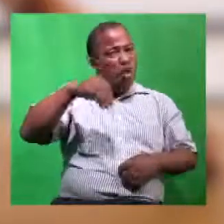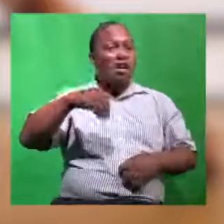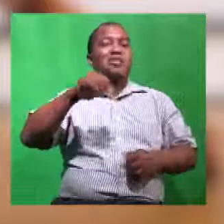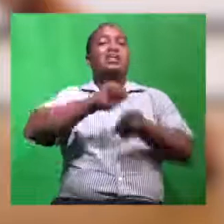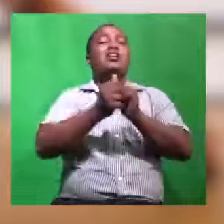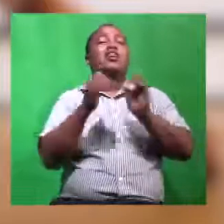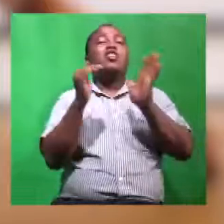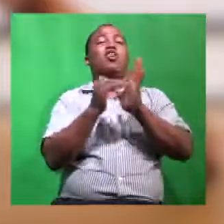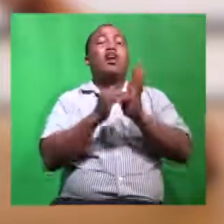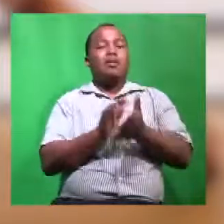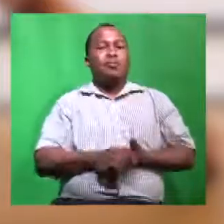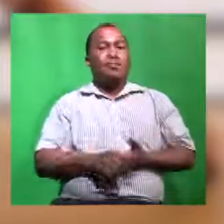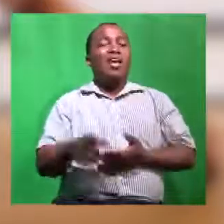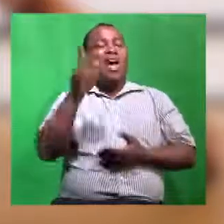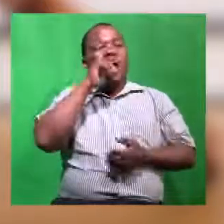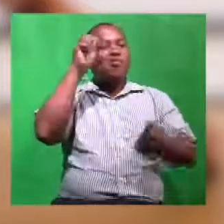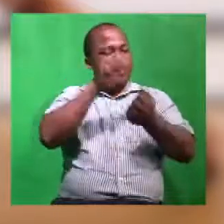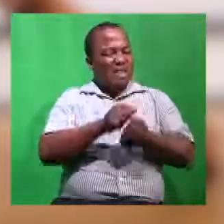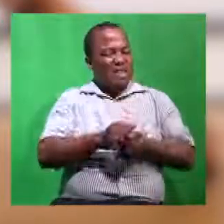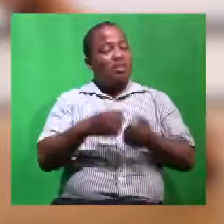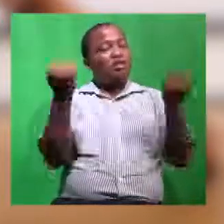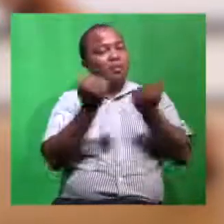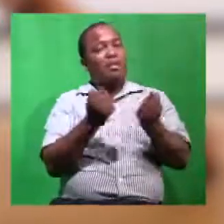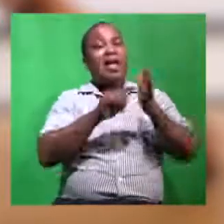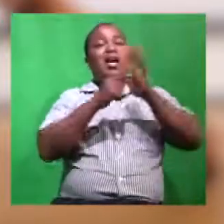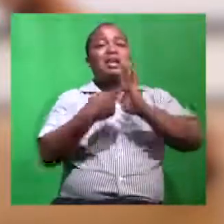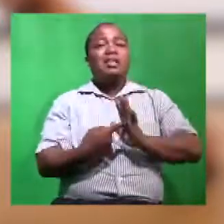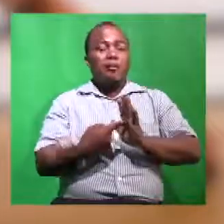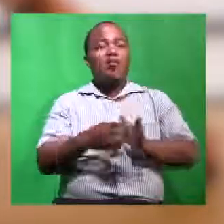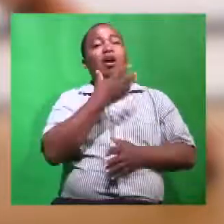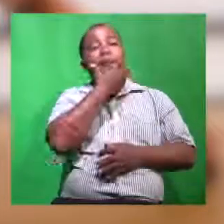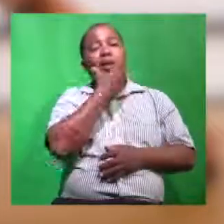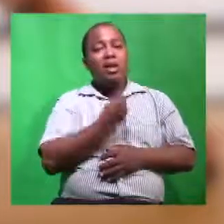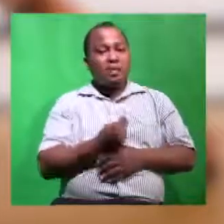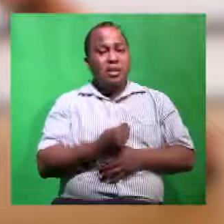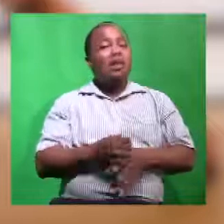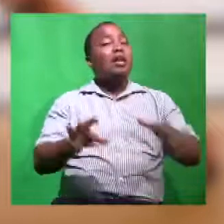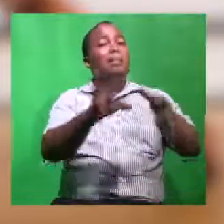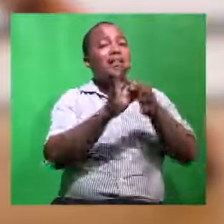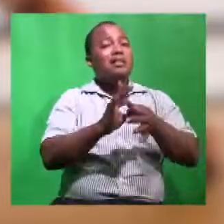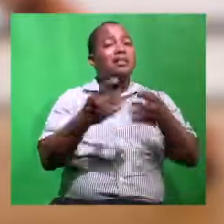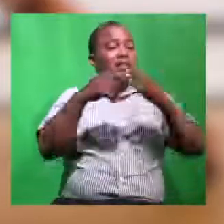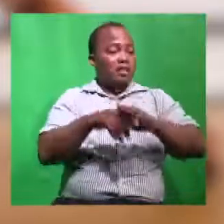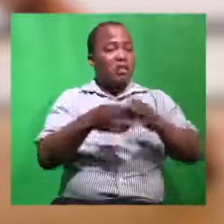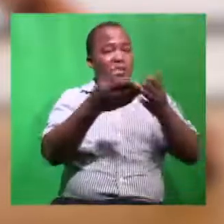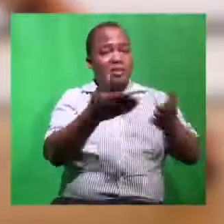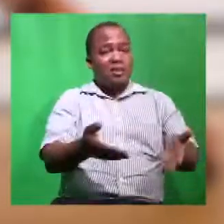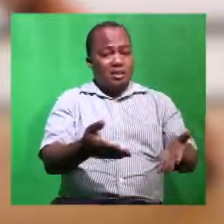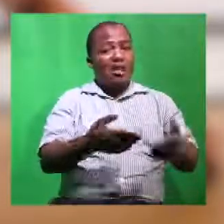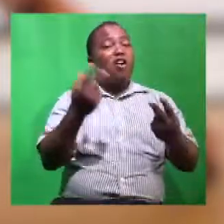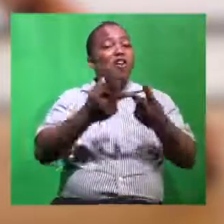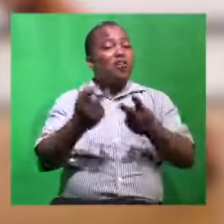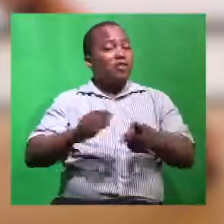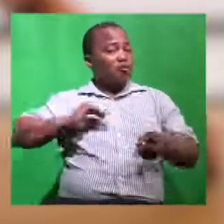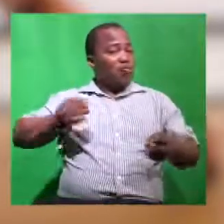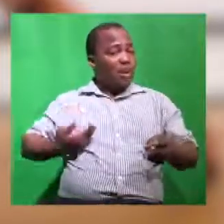issues, and can do everything like men. For example, if men can participate in business, even female also can